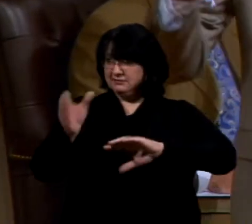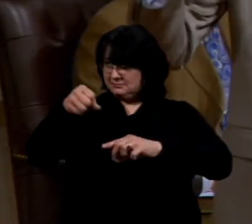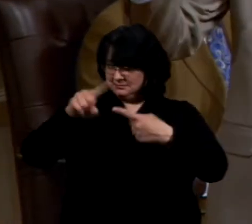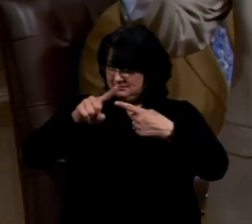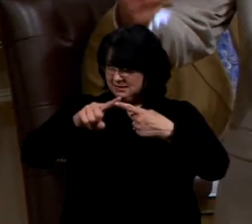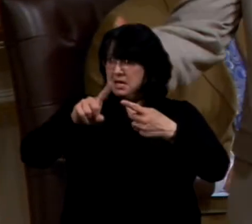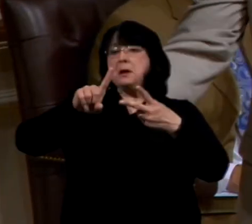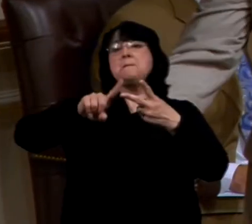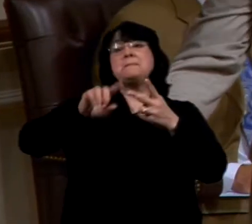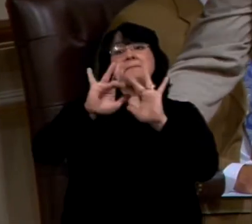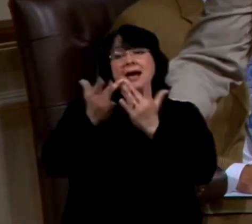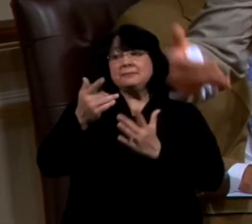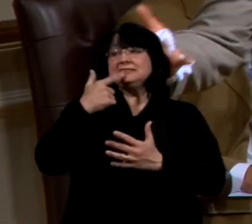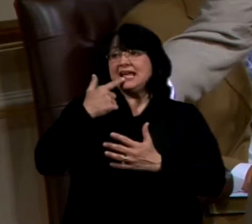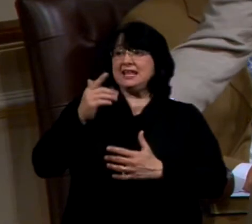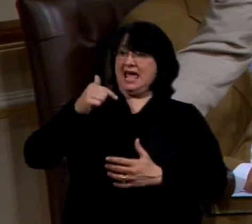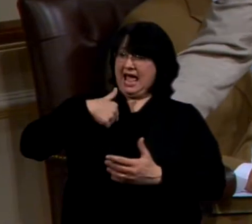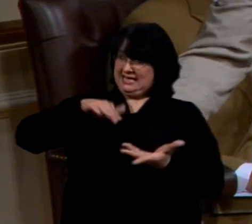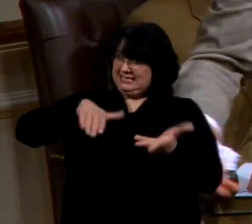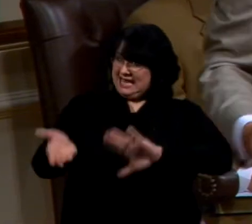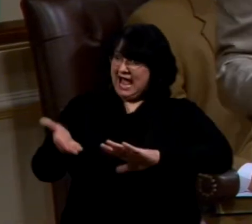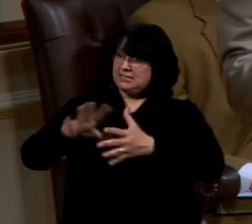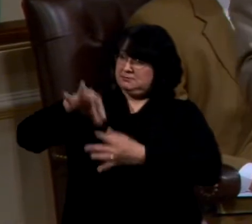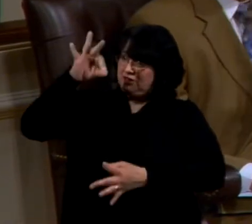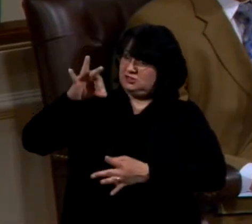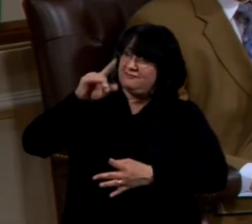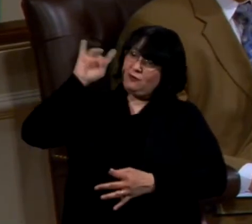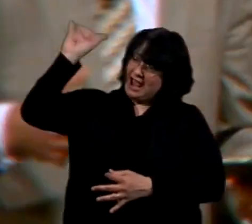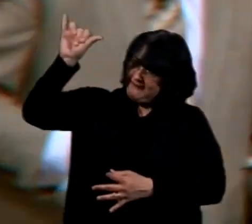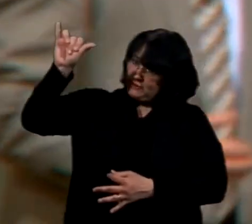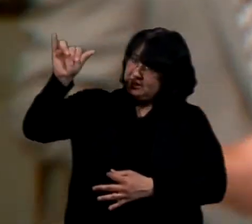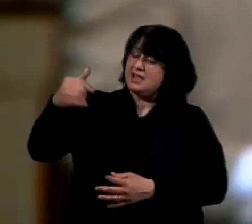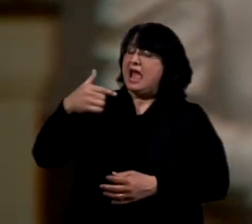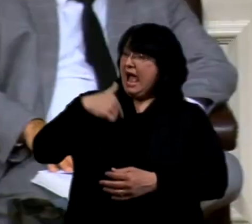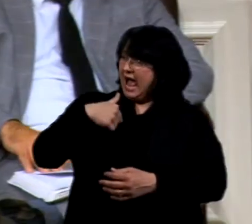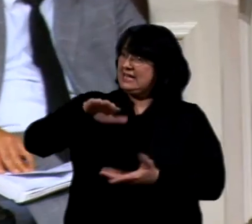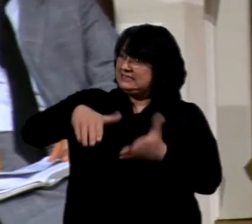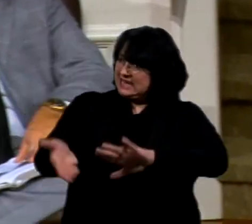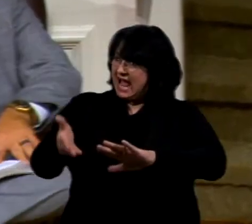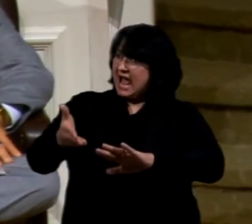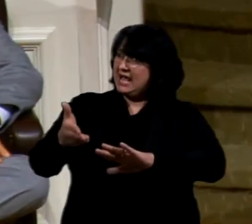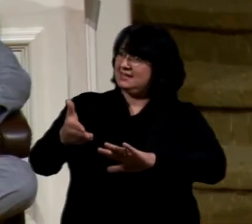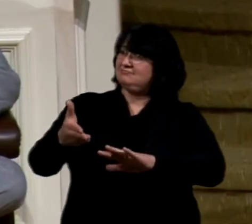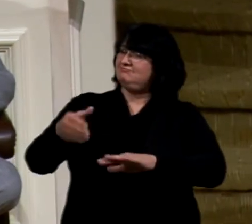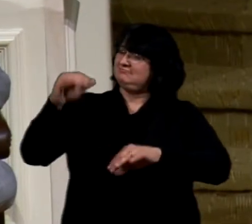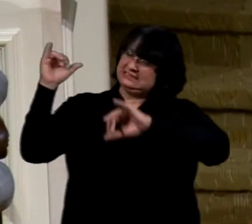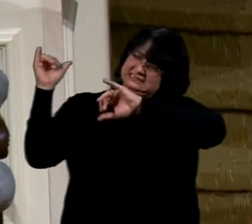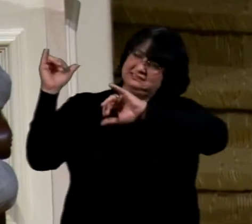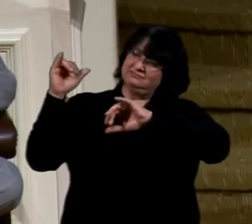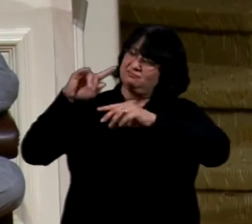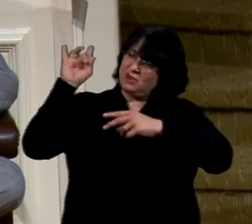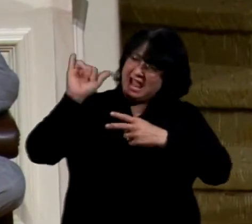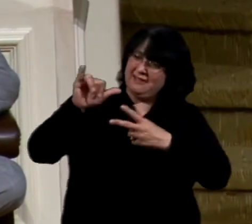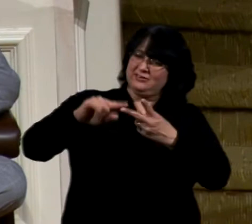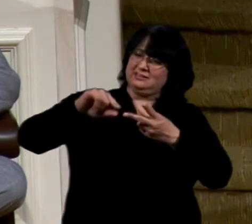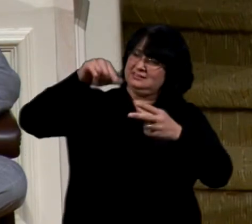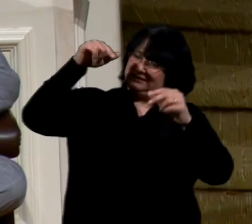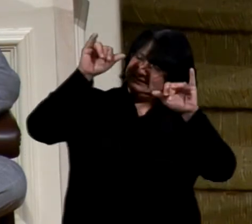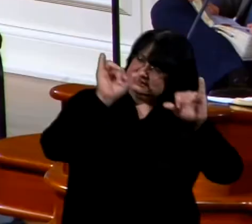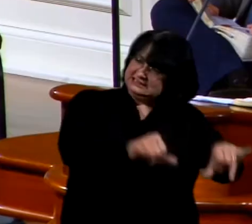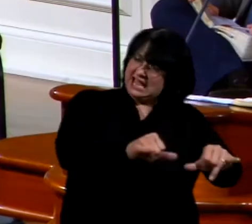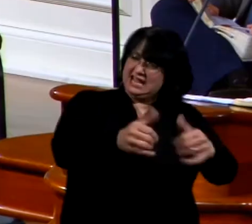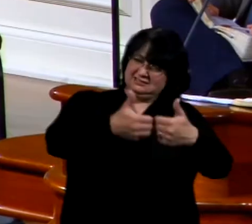says I die spiritually, eternally. And to die spiritually means I'm spending an eternal,